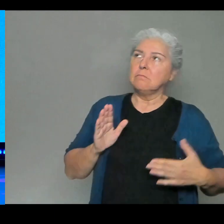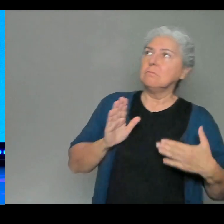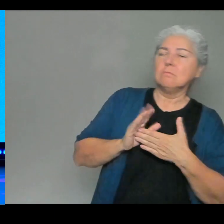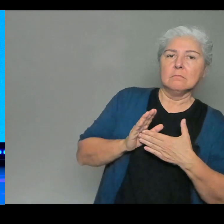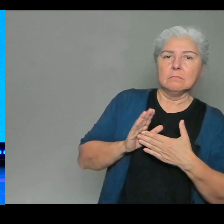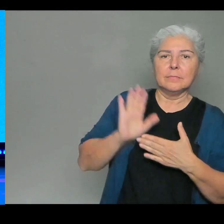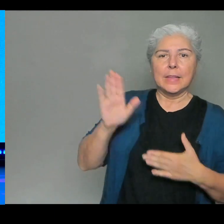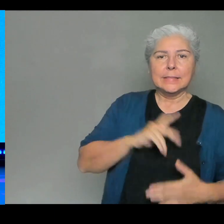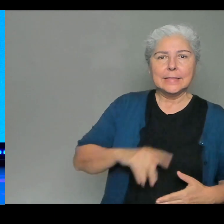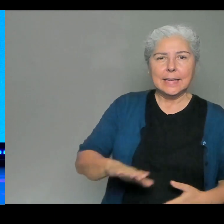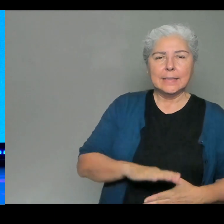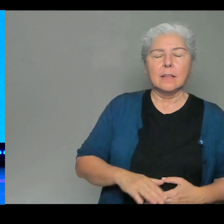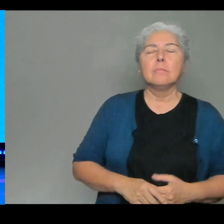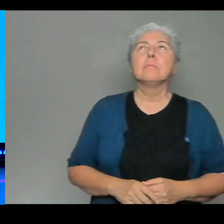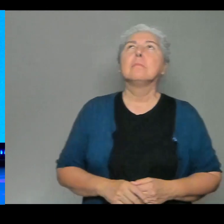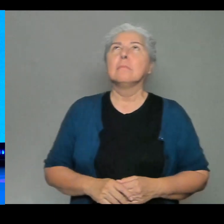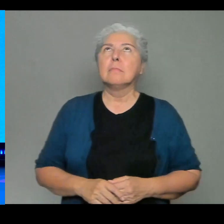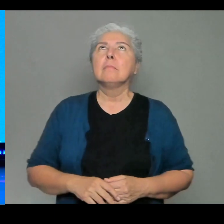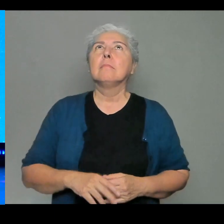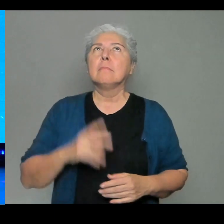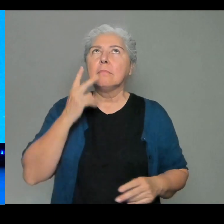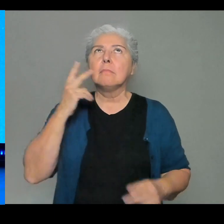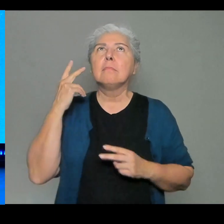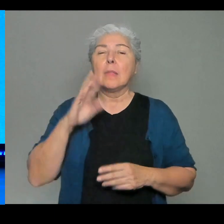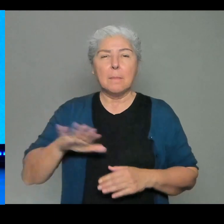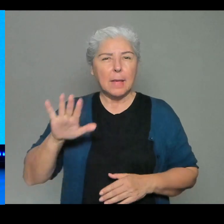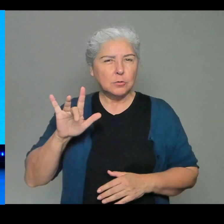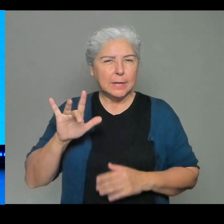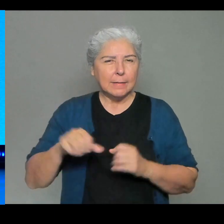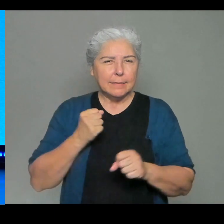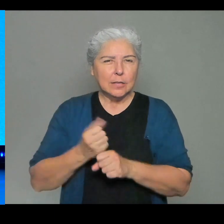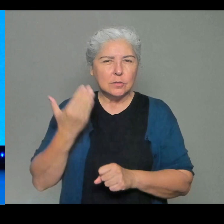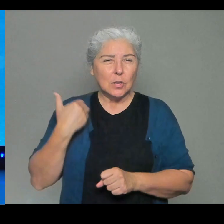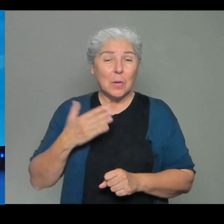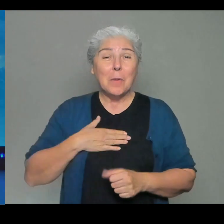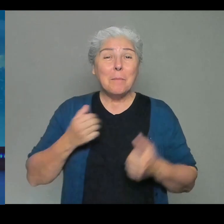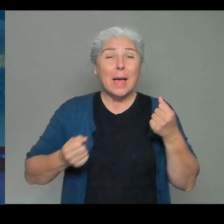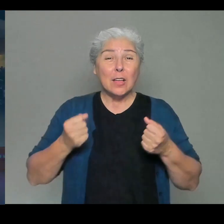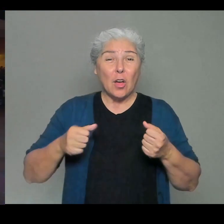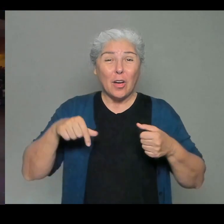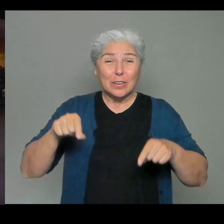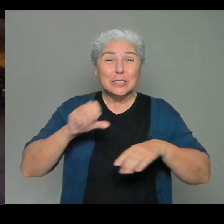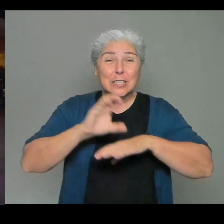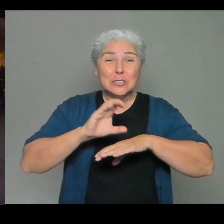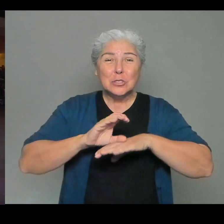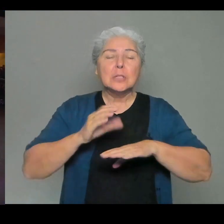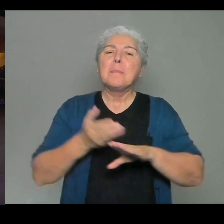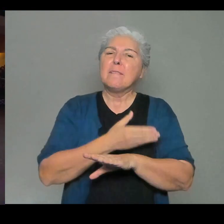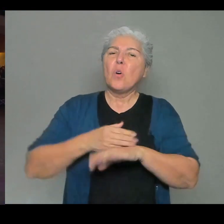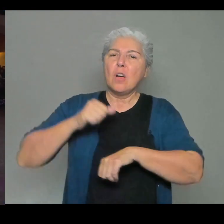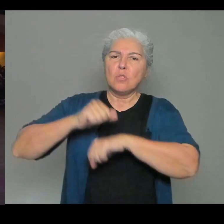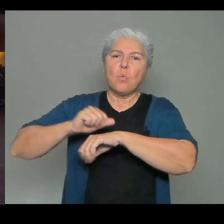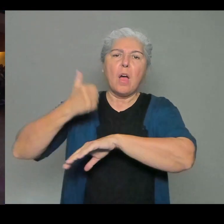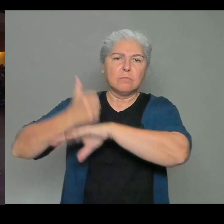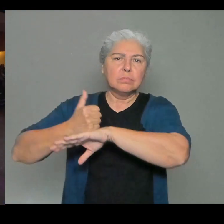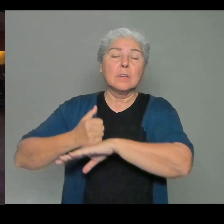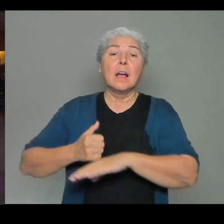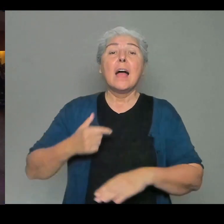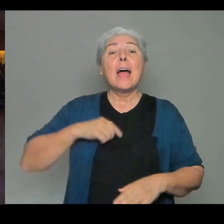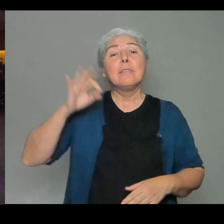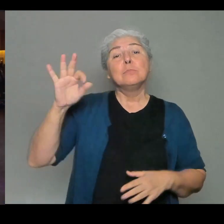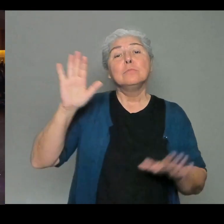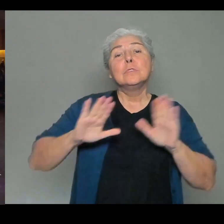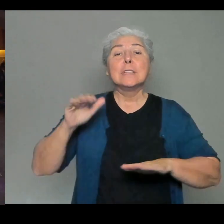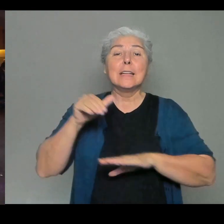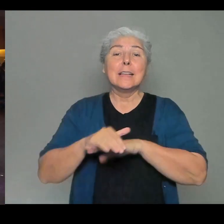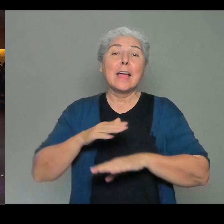that opposes God's kingdom? I remember years ago, 25 years ago, I got my car stolen at church. Before we started to rock, I